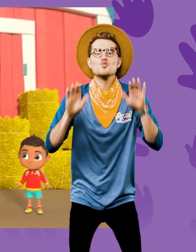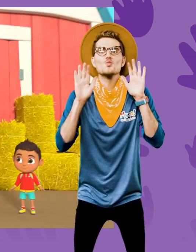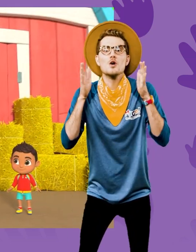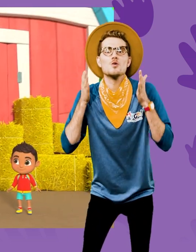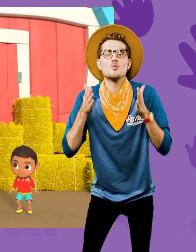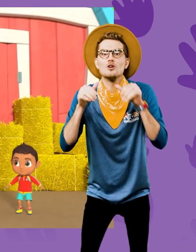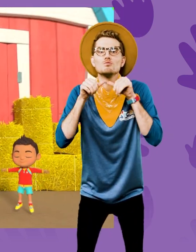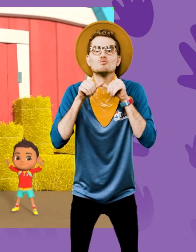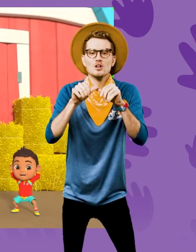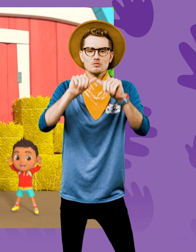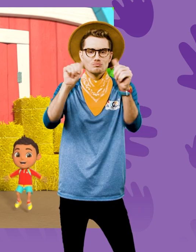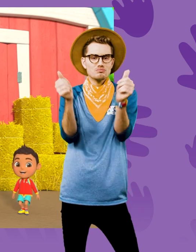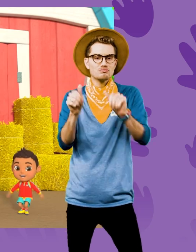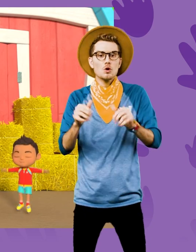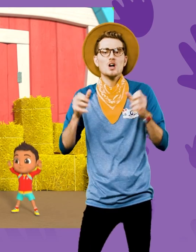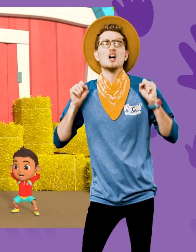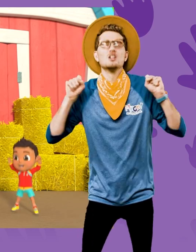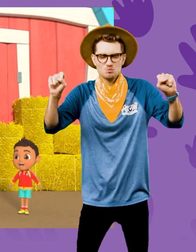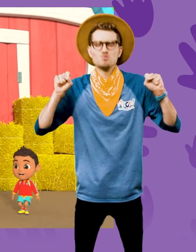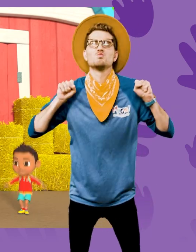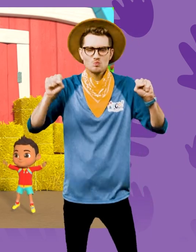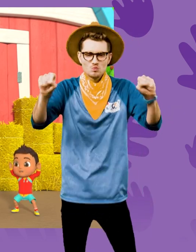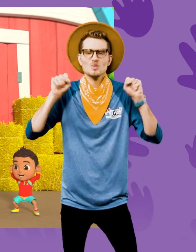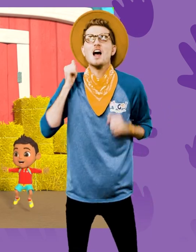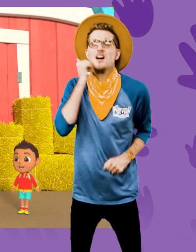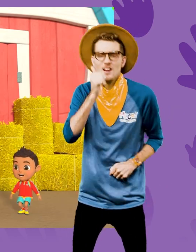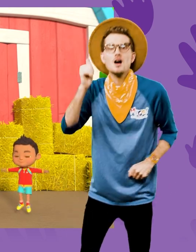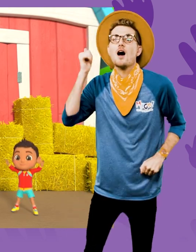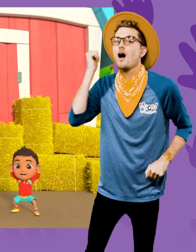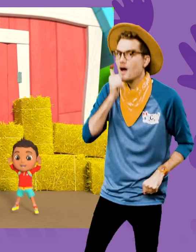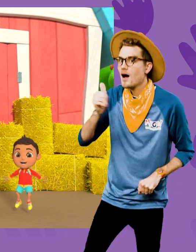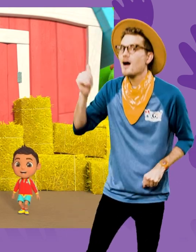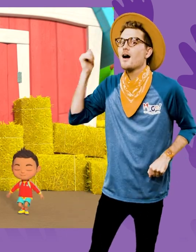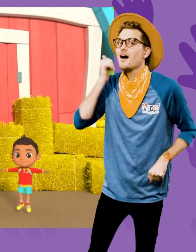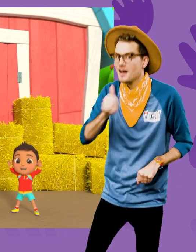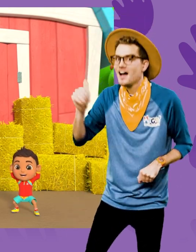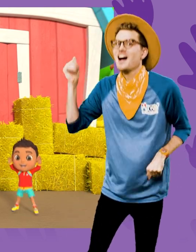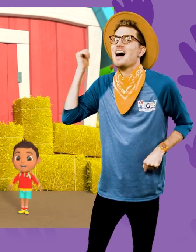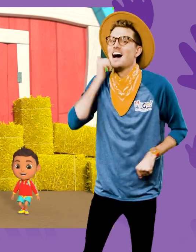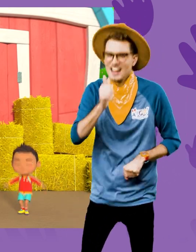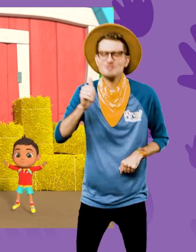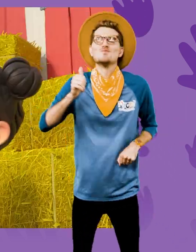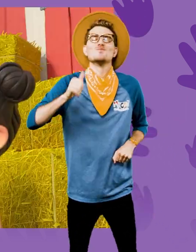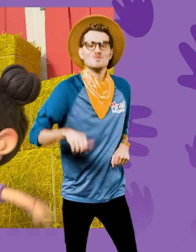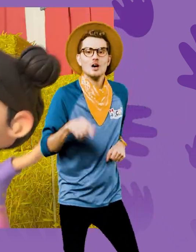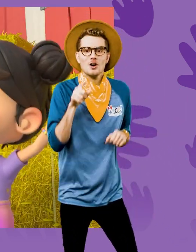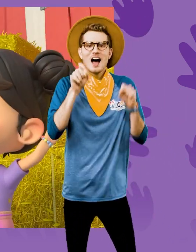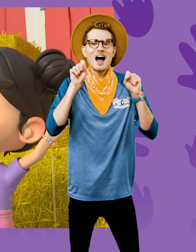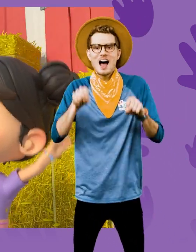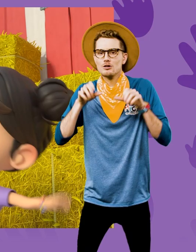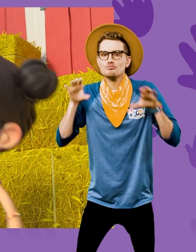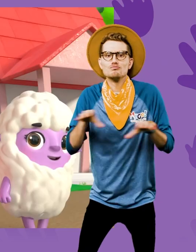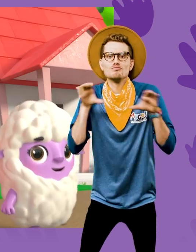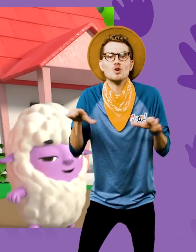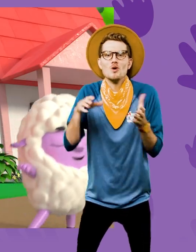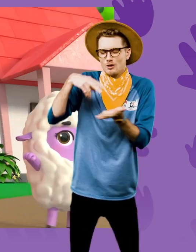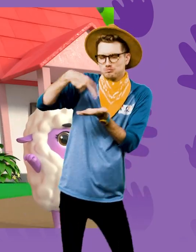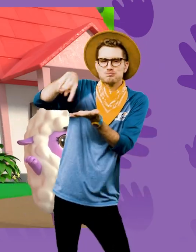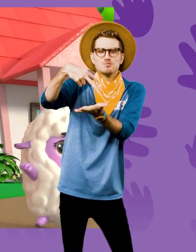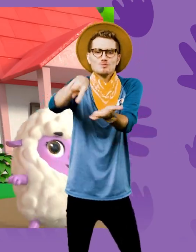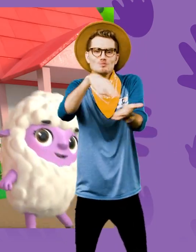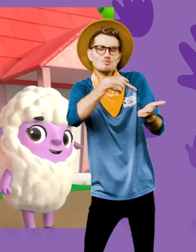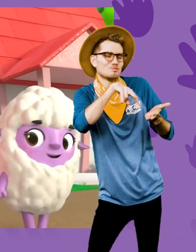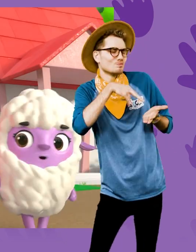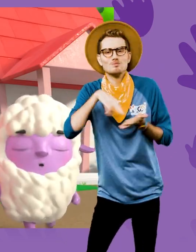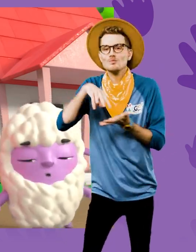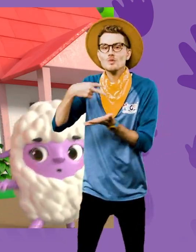Great way to stay in shape is to exercise every single day. You can even stay active